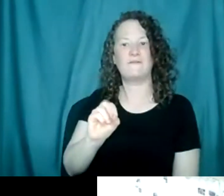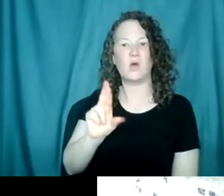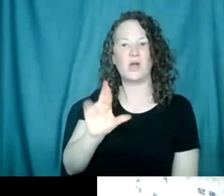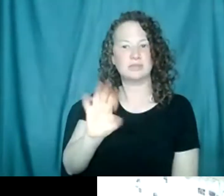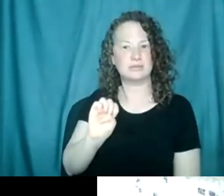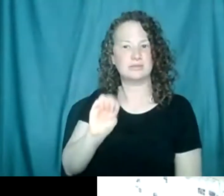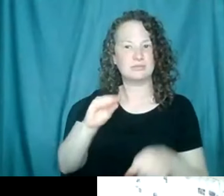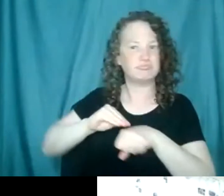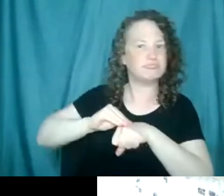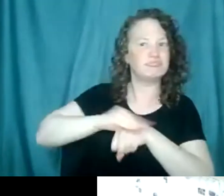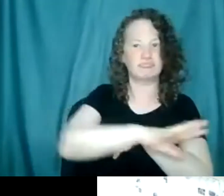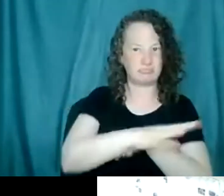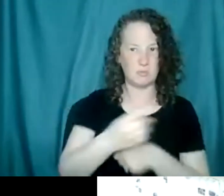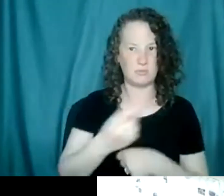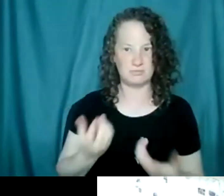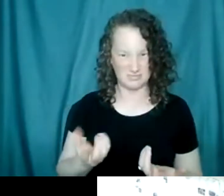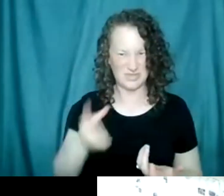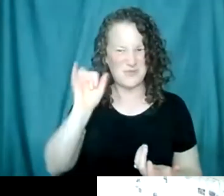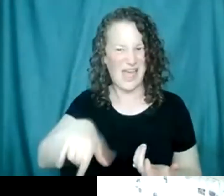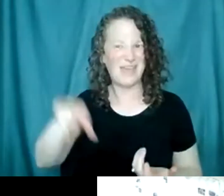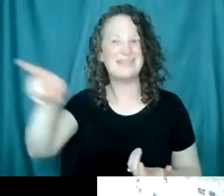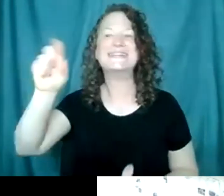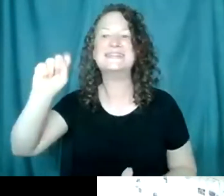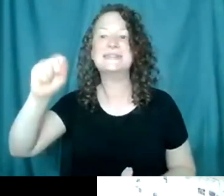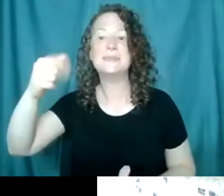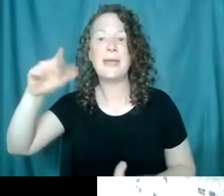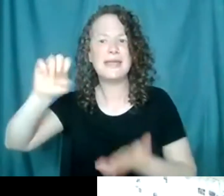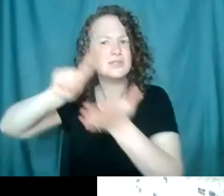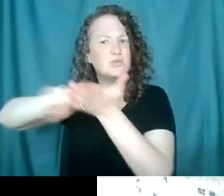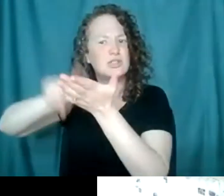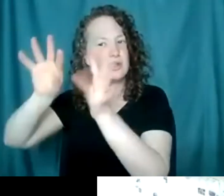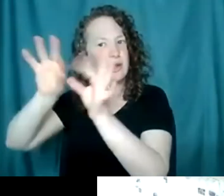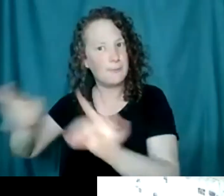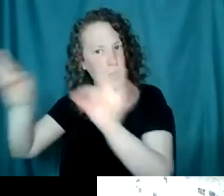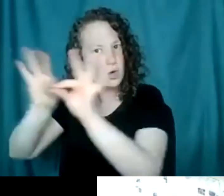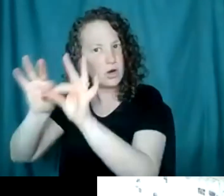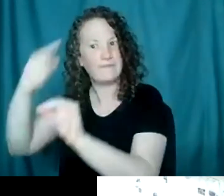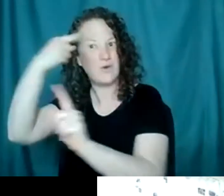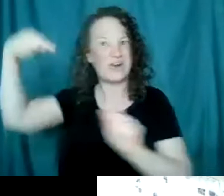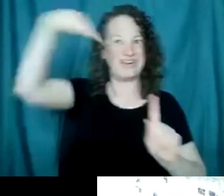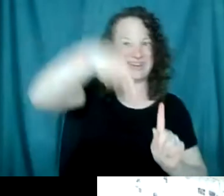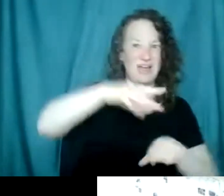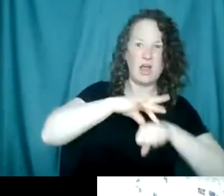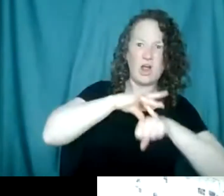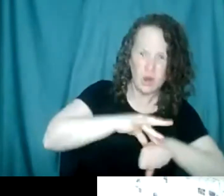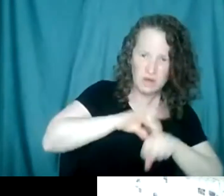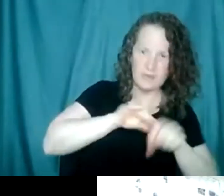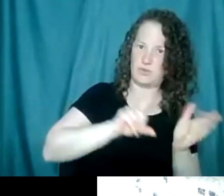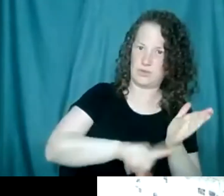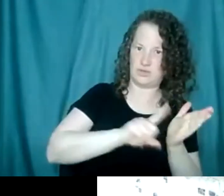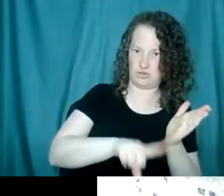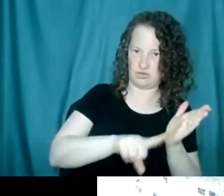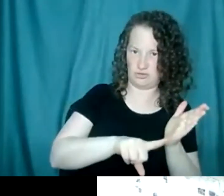why space research is very important for fundamental research